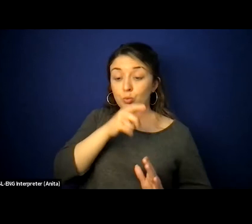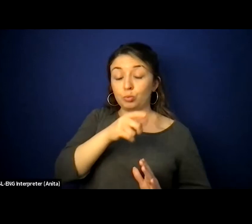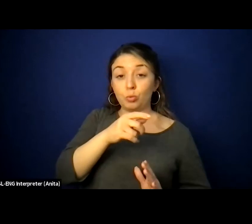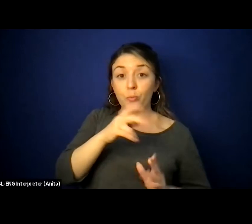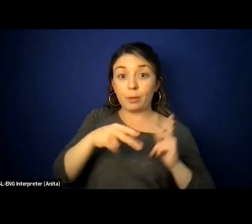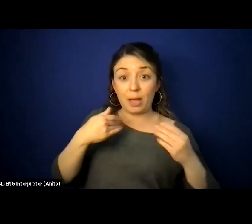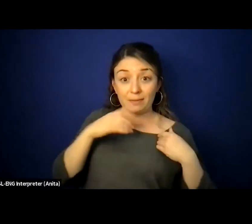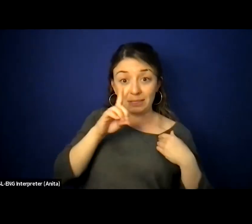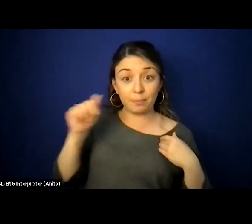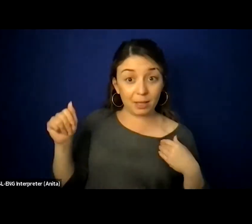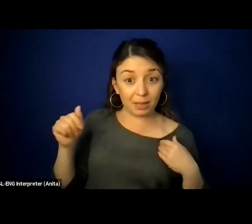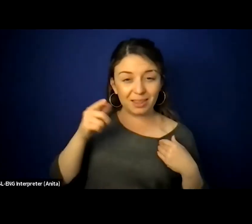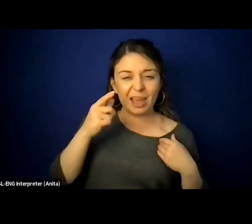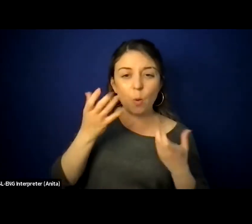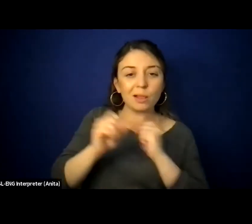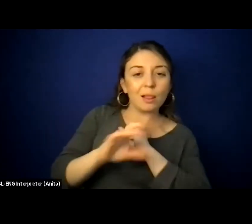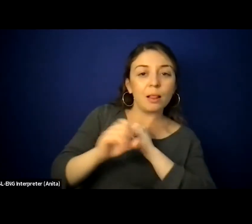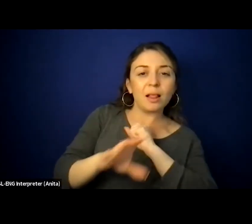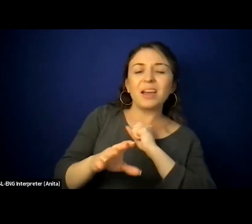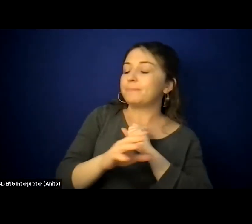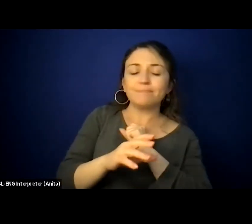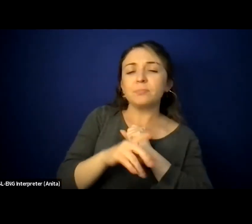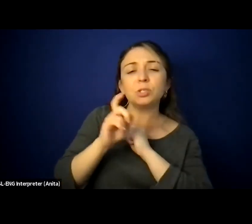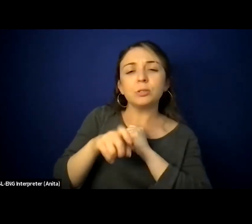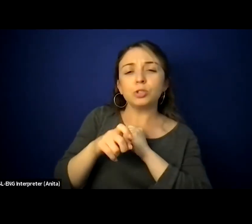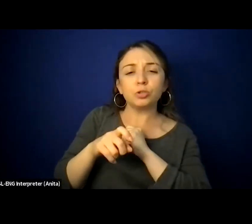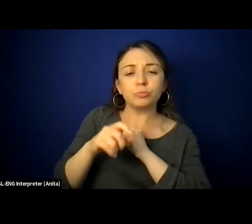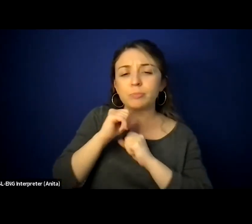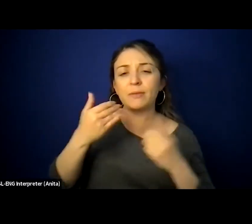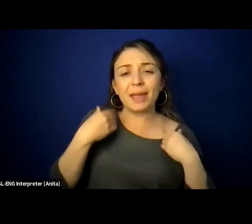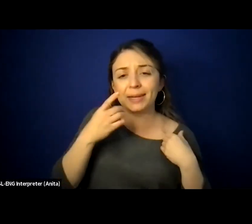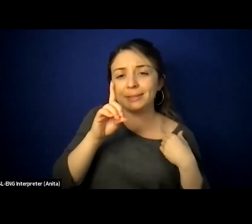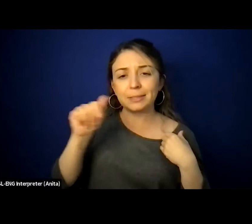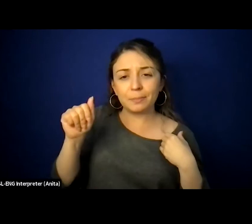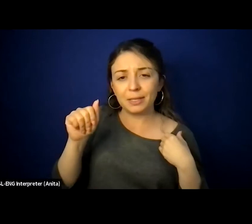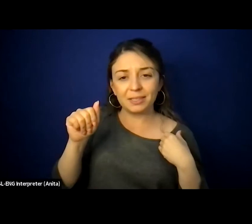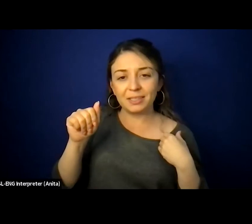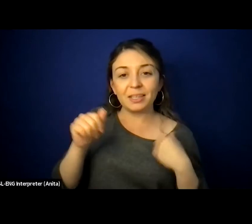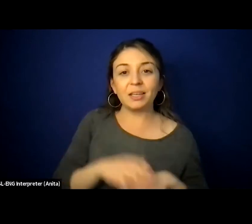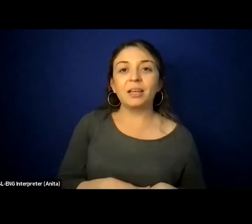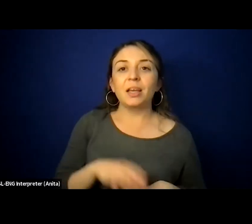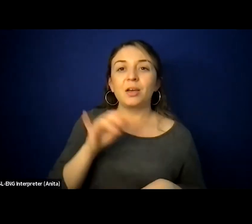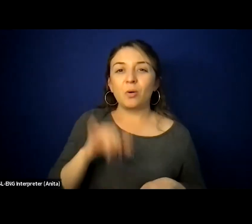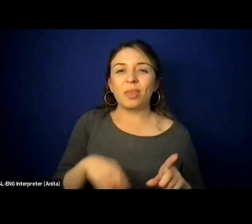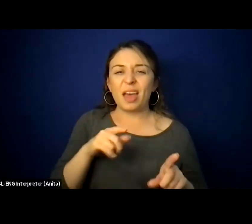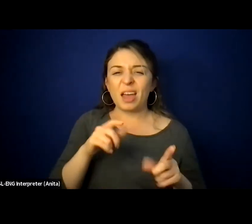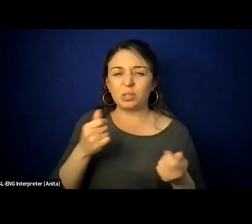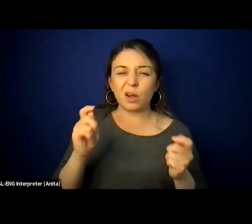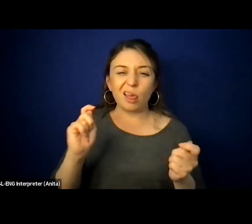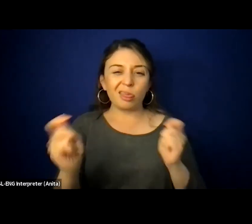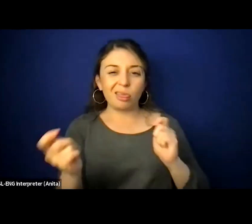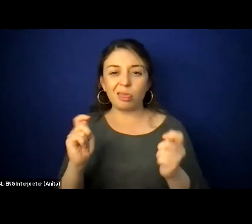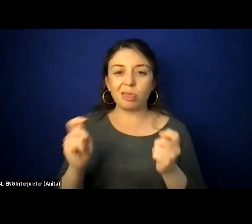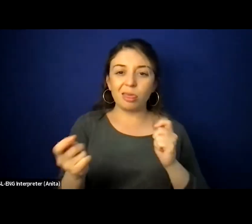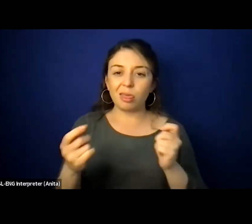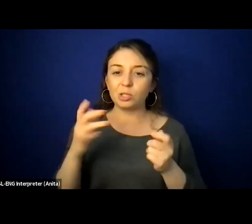screen have no disability at all. And so this grotesque morphing and